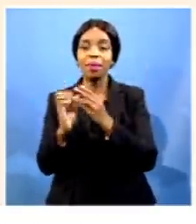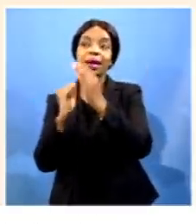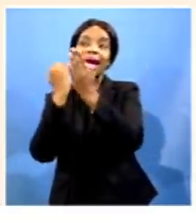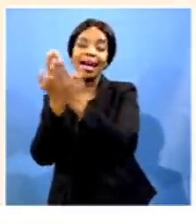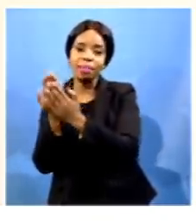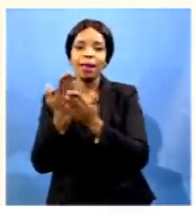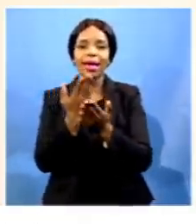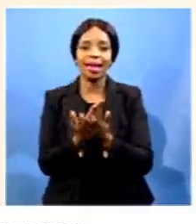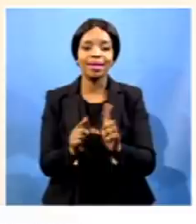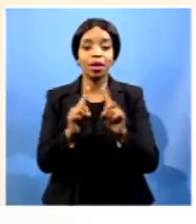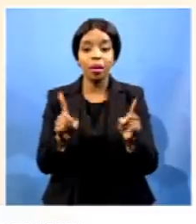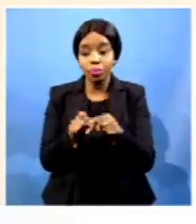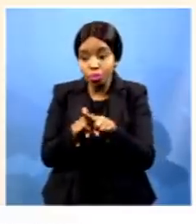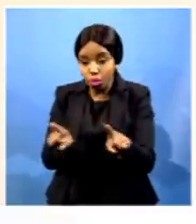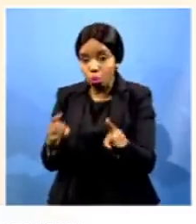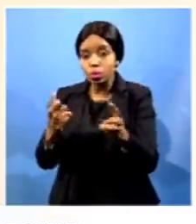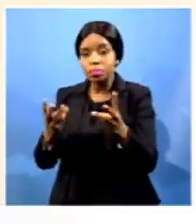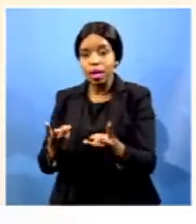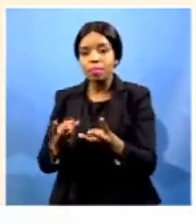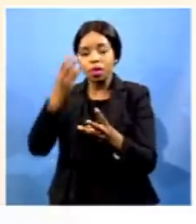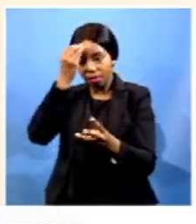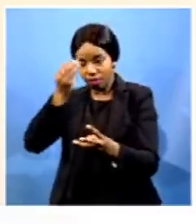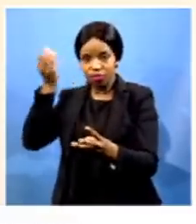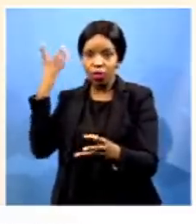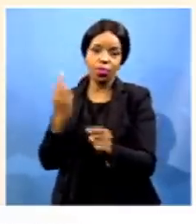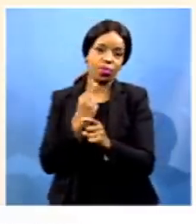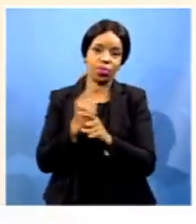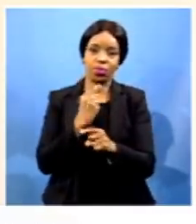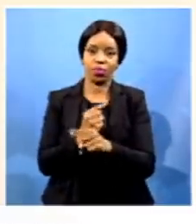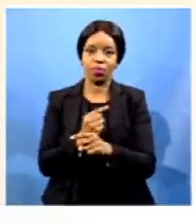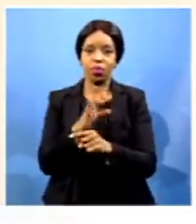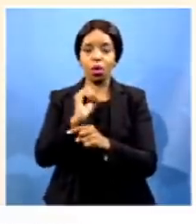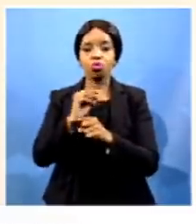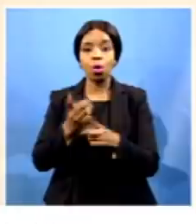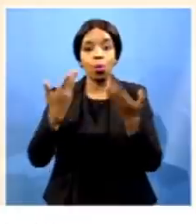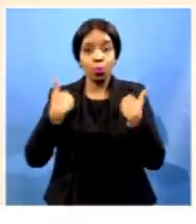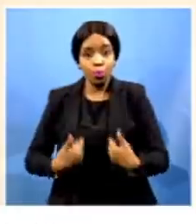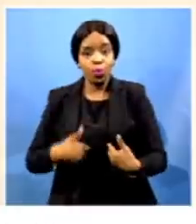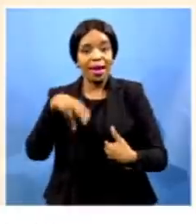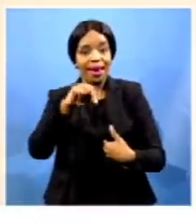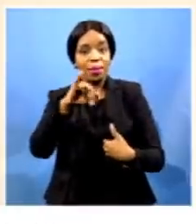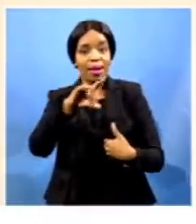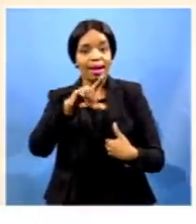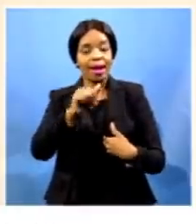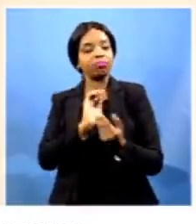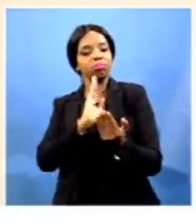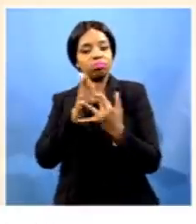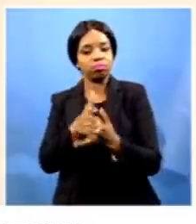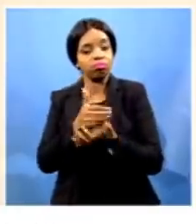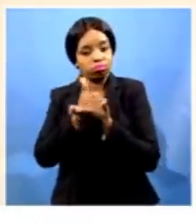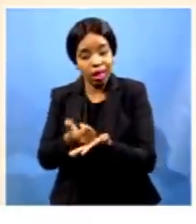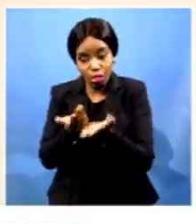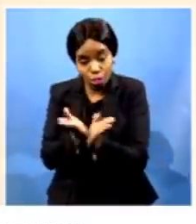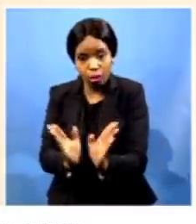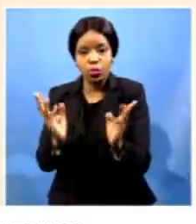guys. And where we coming in is actually to go and assist those small guys. I mean, every day, as you know, and you go to